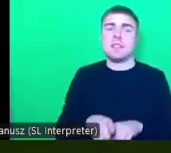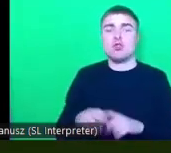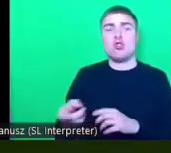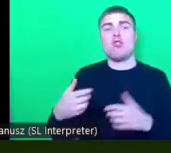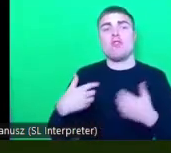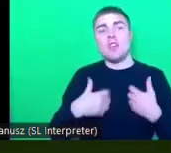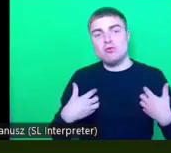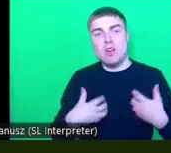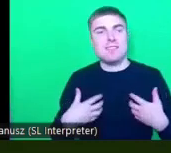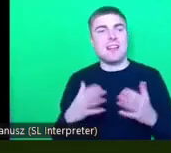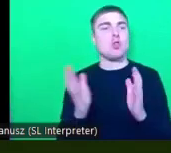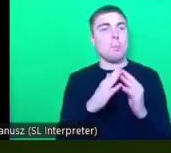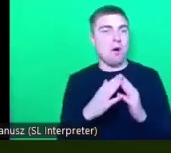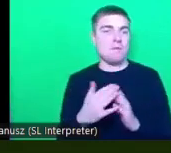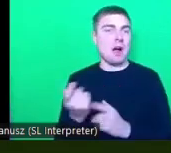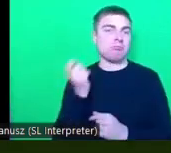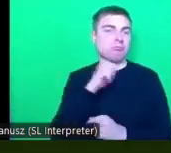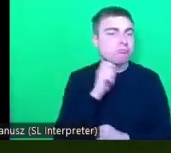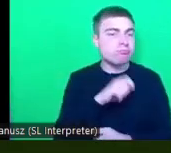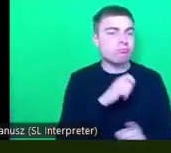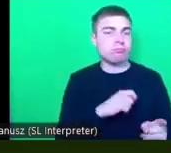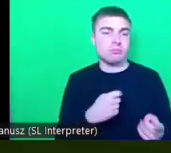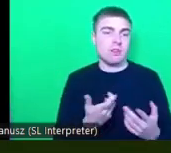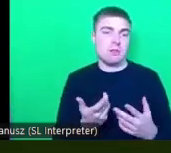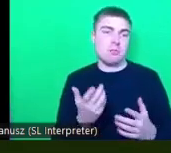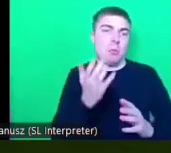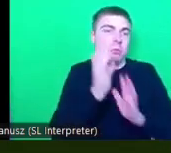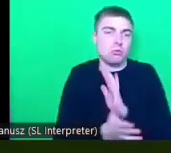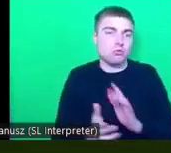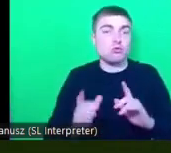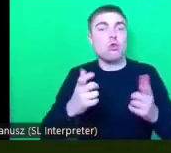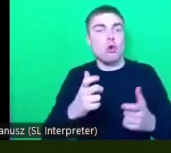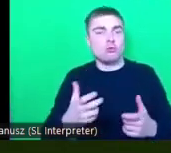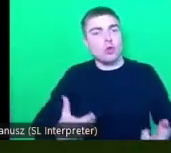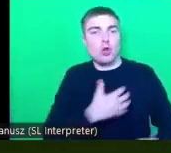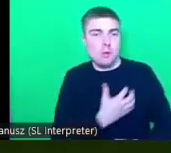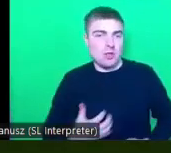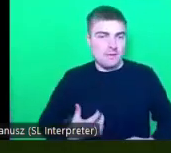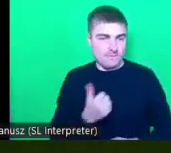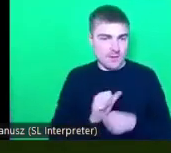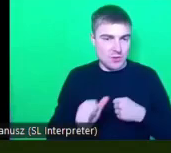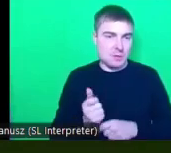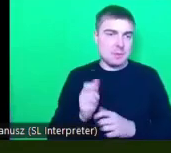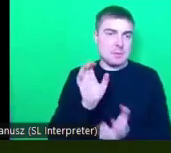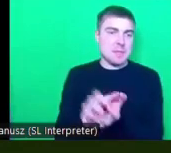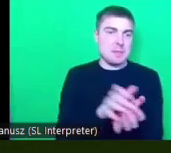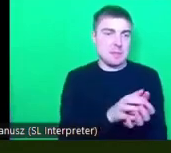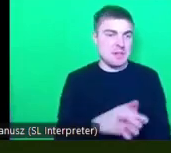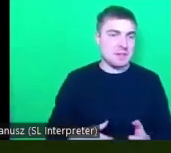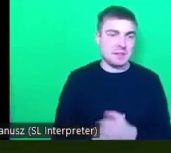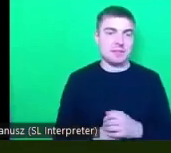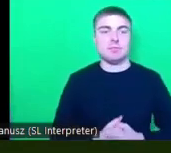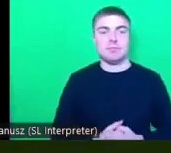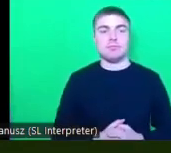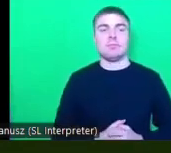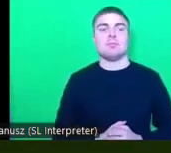happens, those carcasses are removed by humans, so it's not much time here that the wolves will actually consume